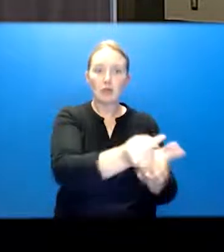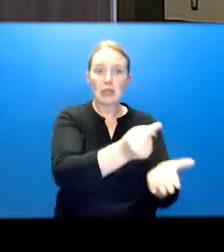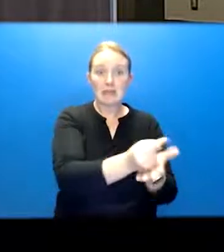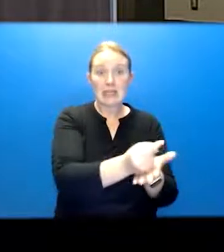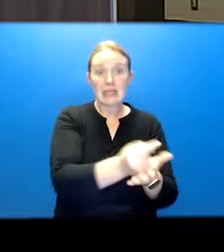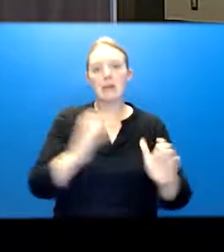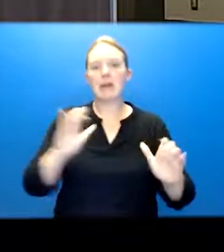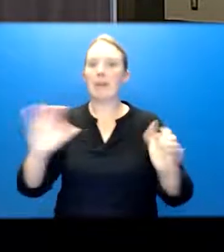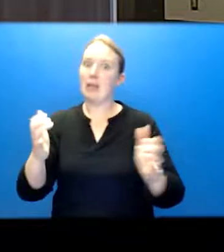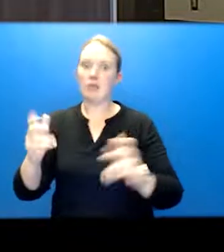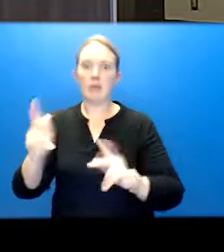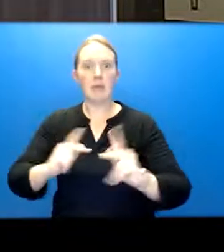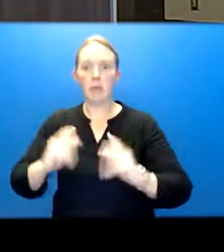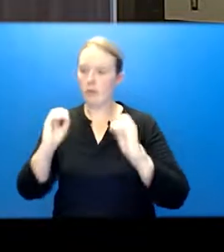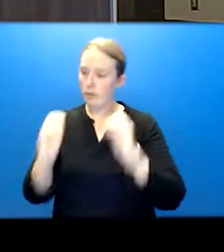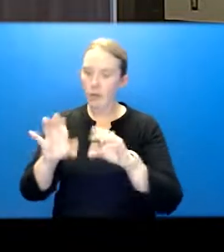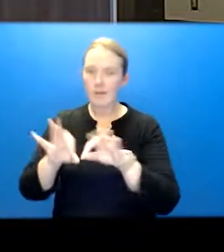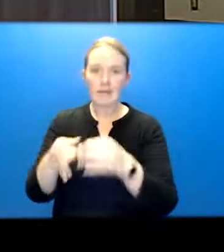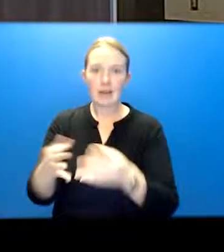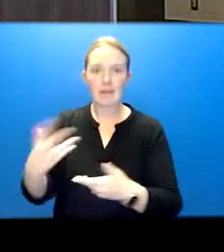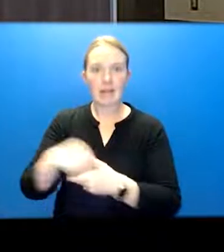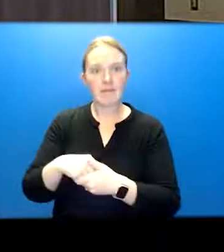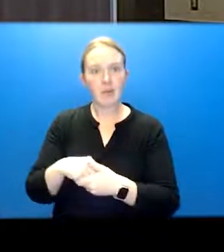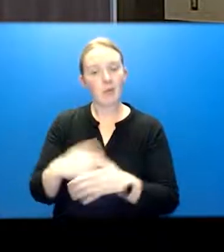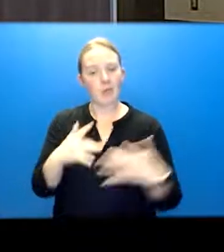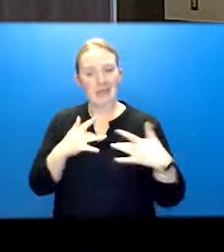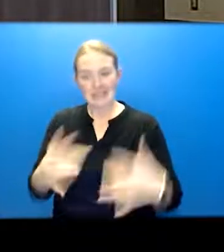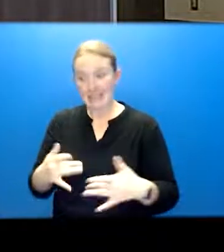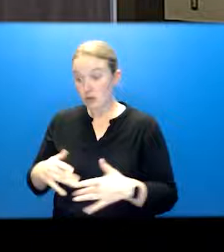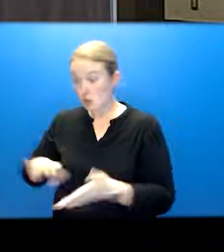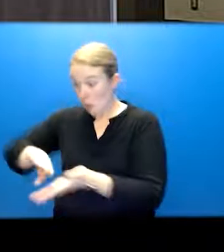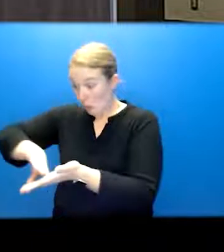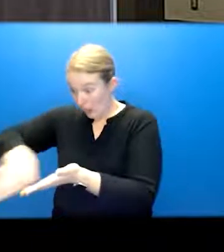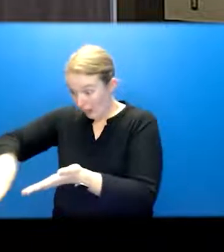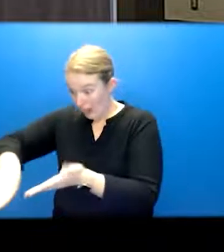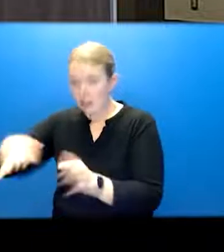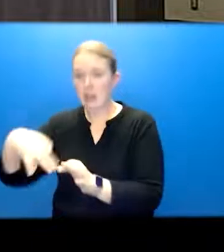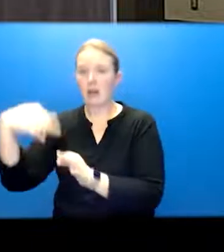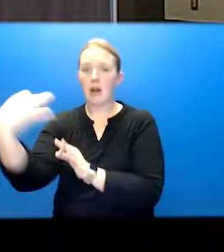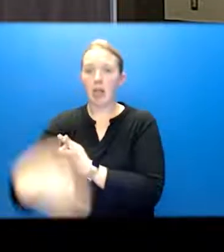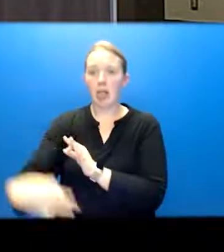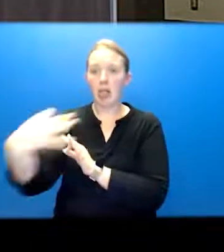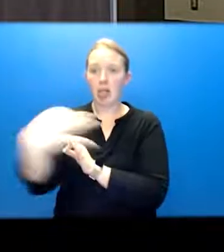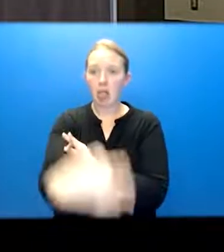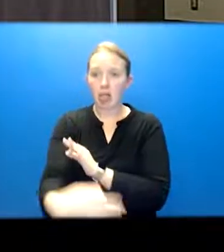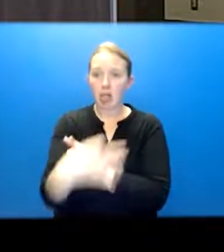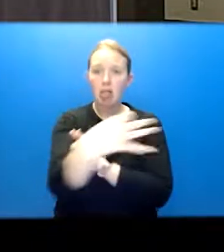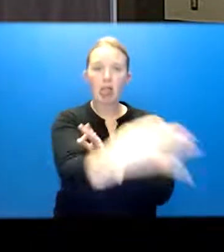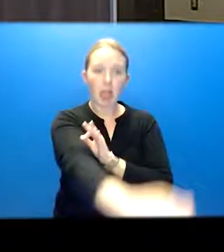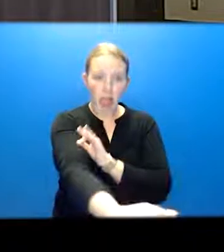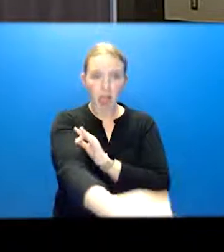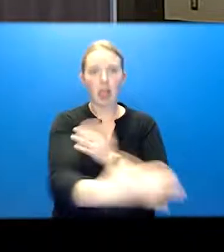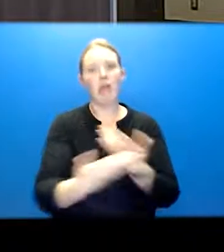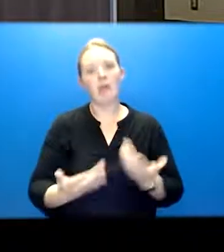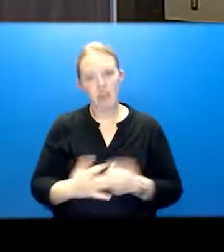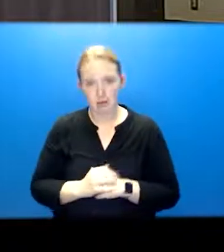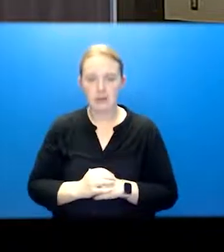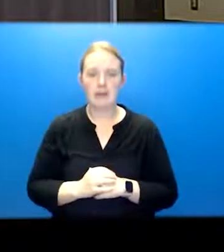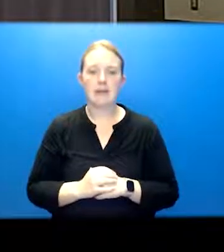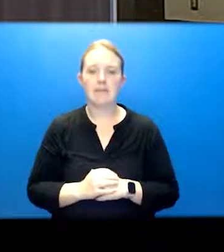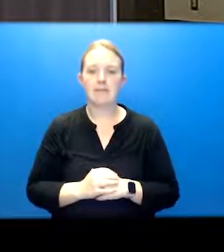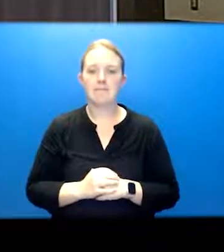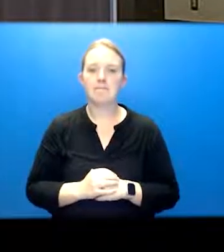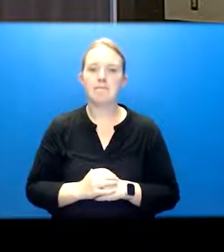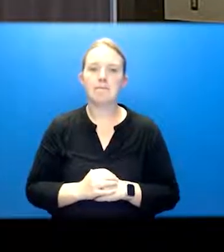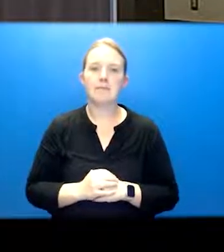member involved, where you see this longer period of time between when a family member, between when somebody has been discharged from inpatient to